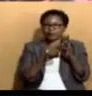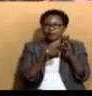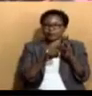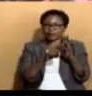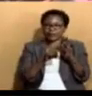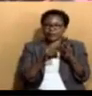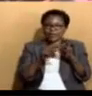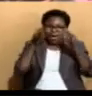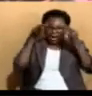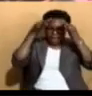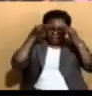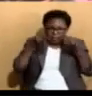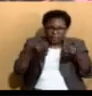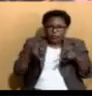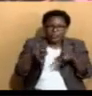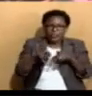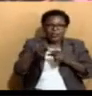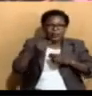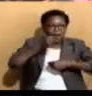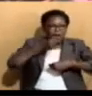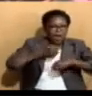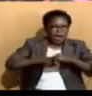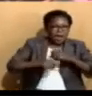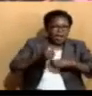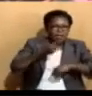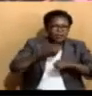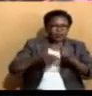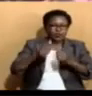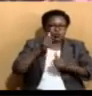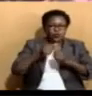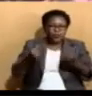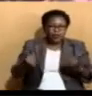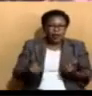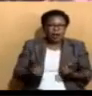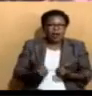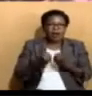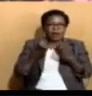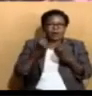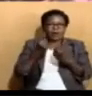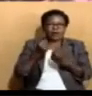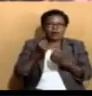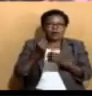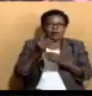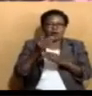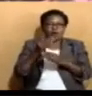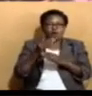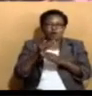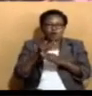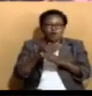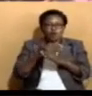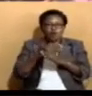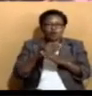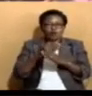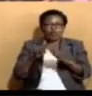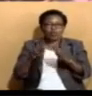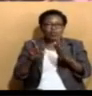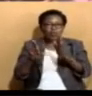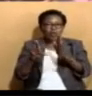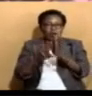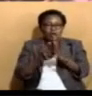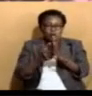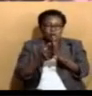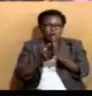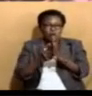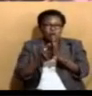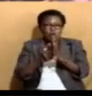the decisions and actions flowing from the impugned statute being in